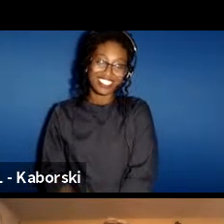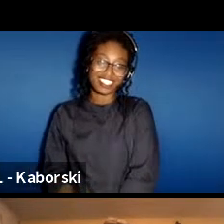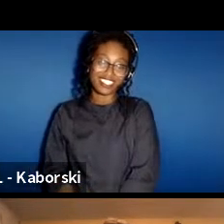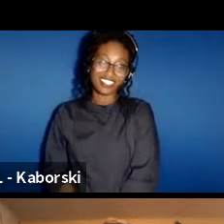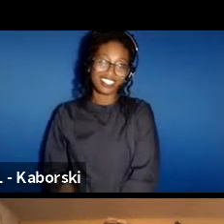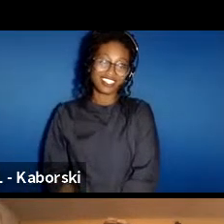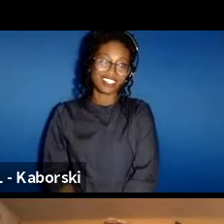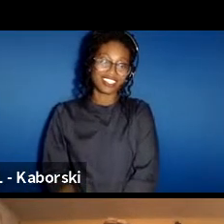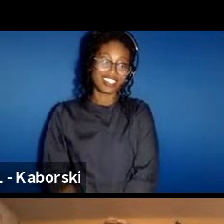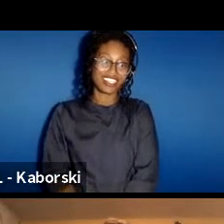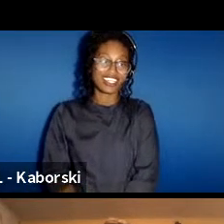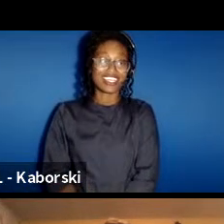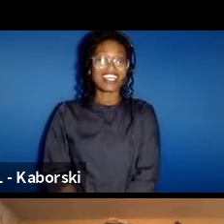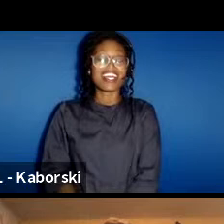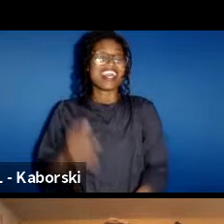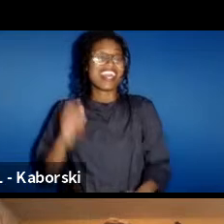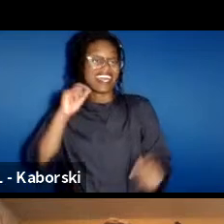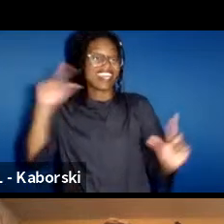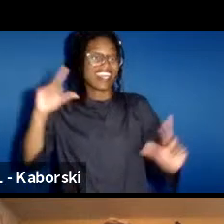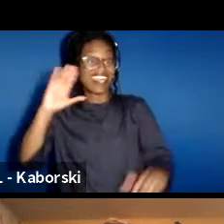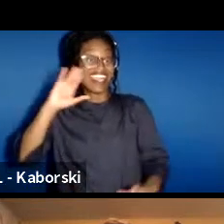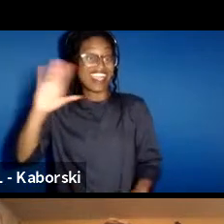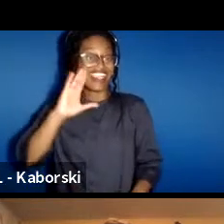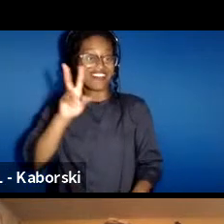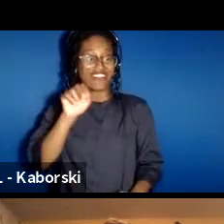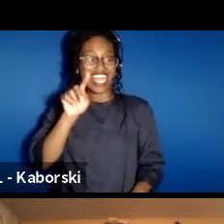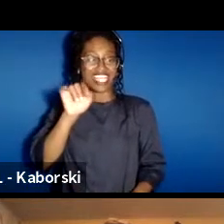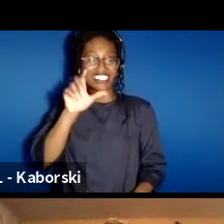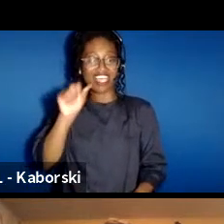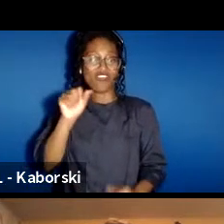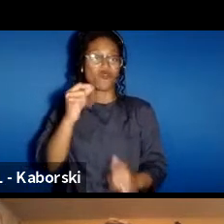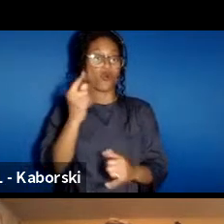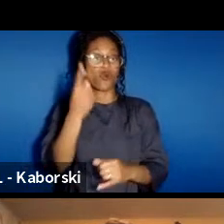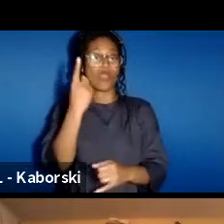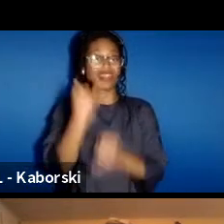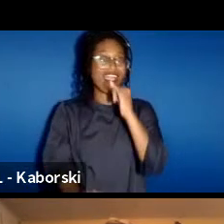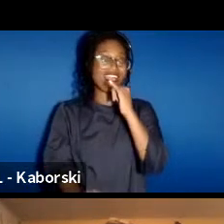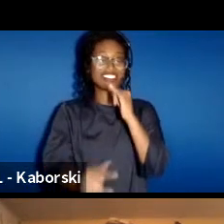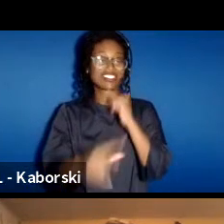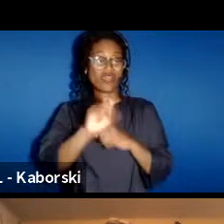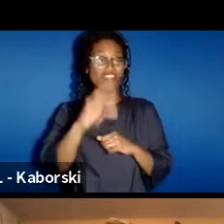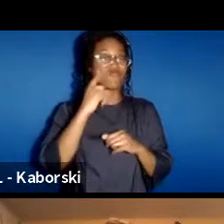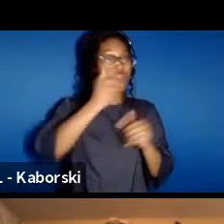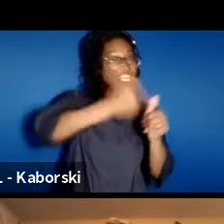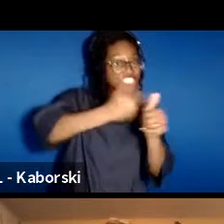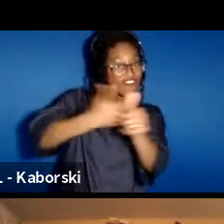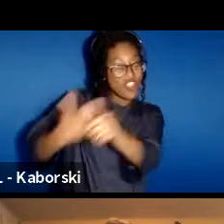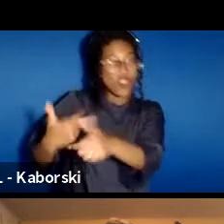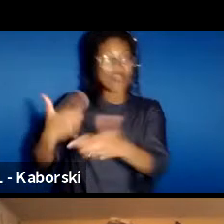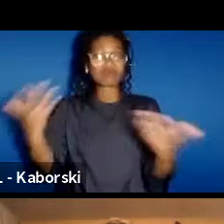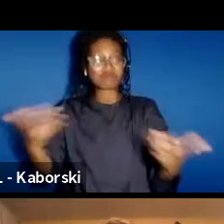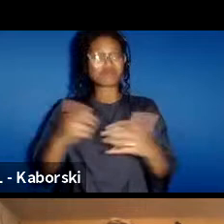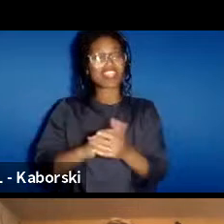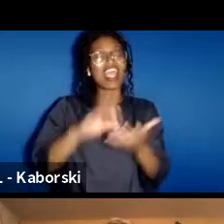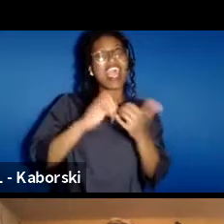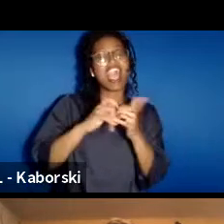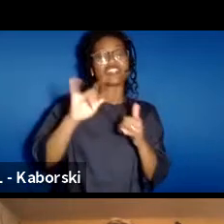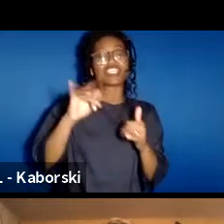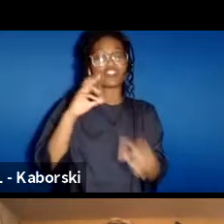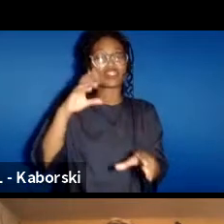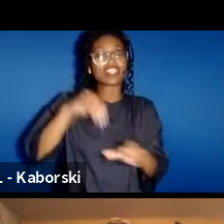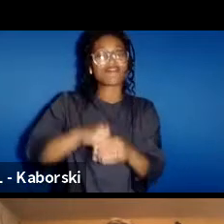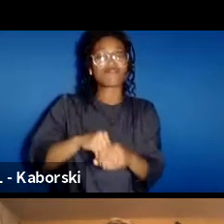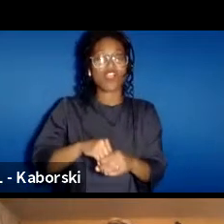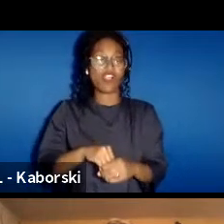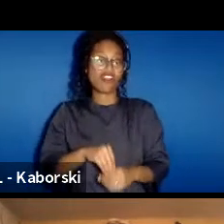All right, I'm gonna pop in here with the final question for each of you, and that is, how did you each get